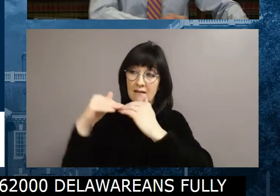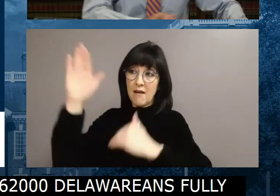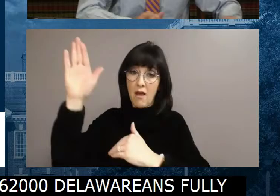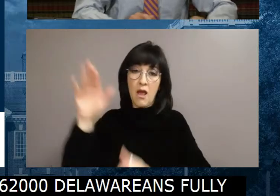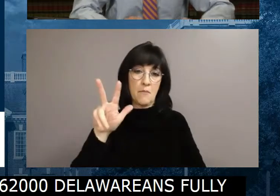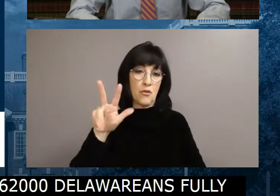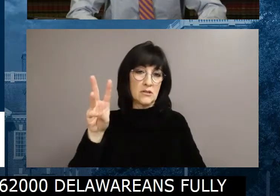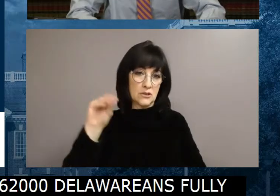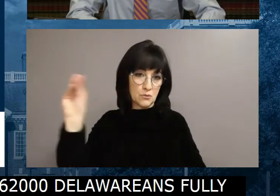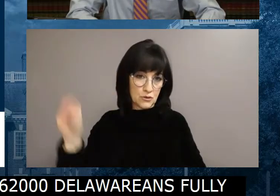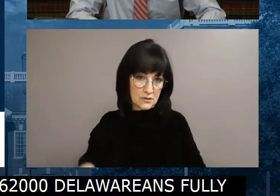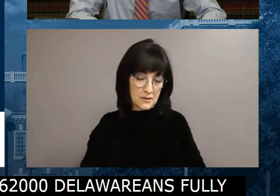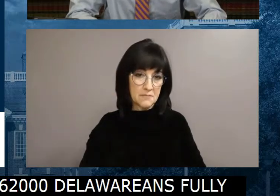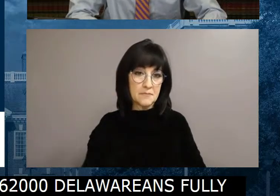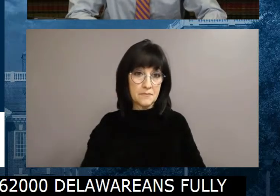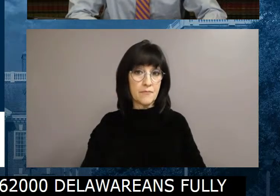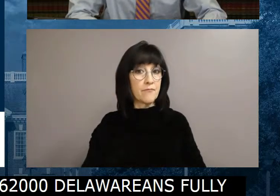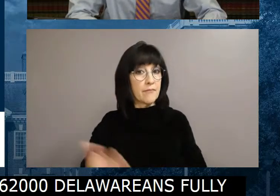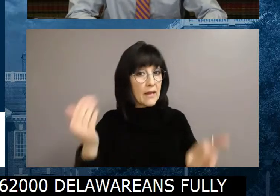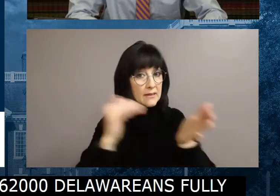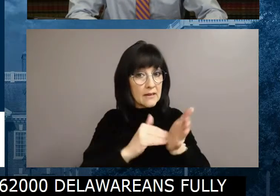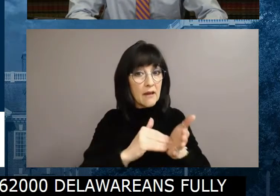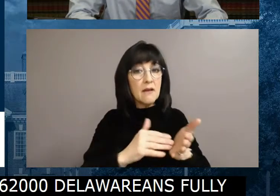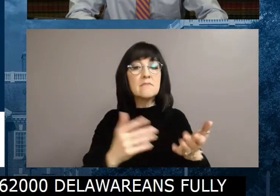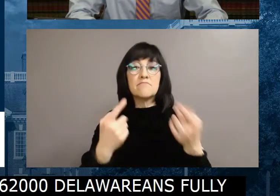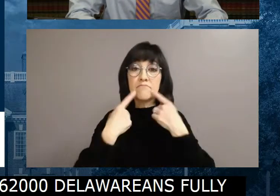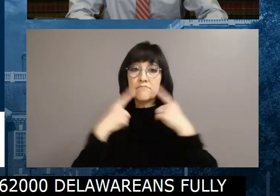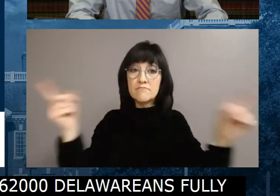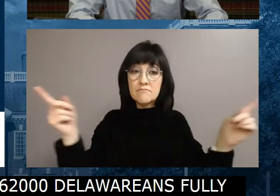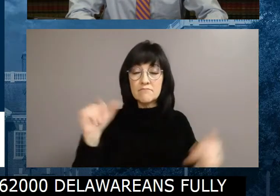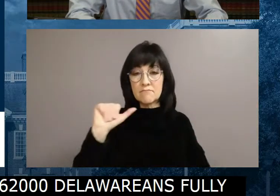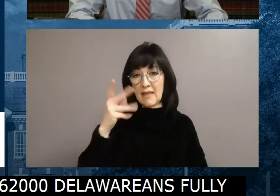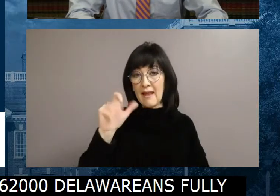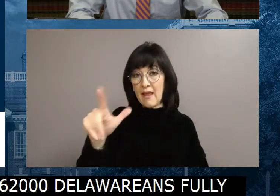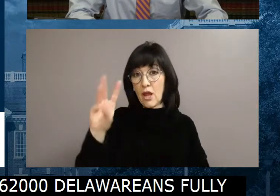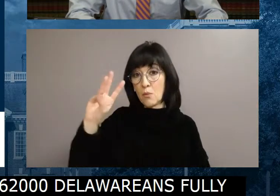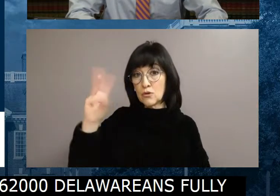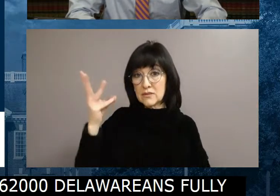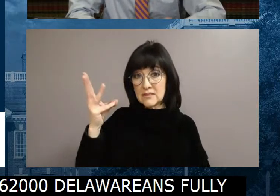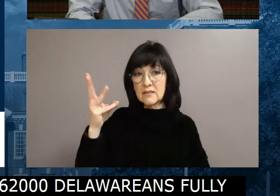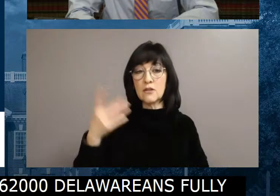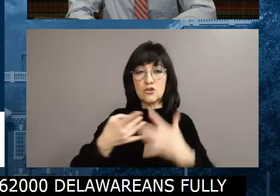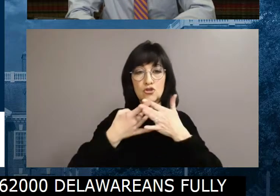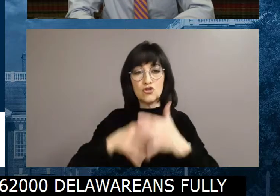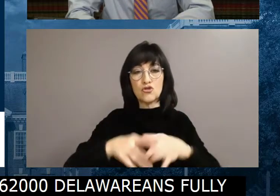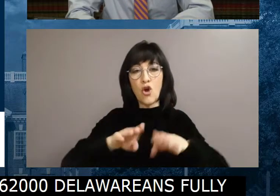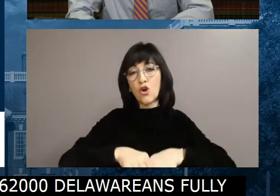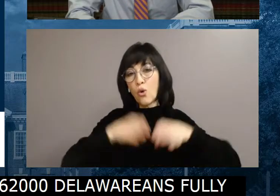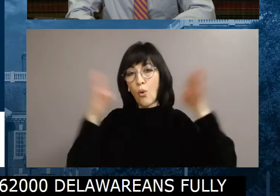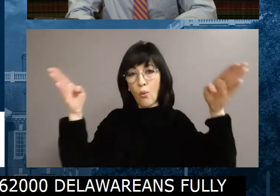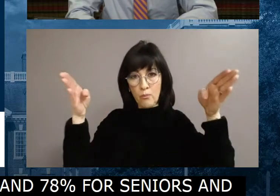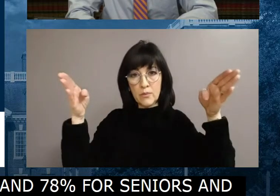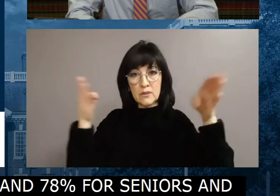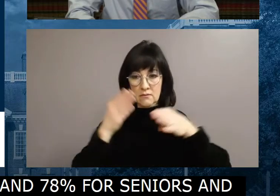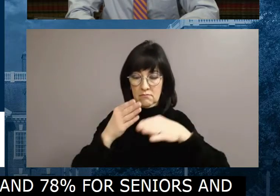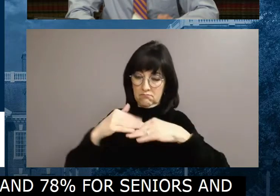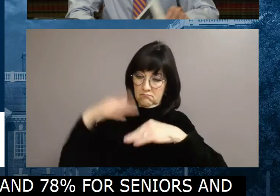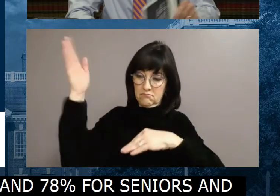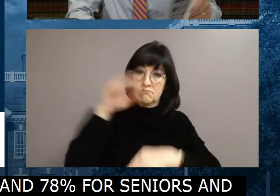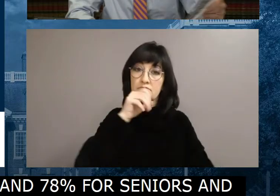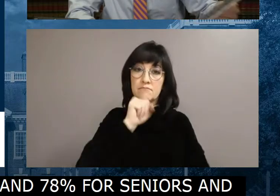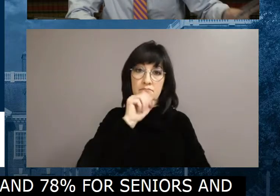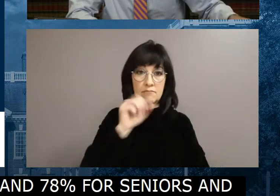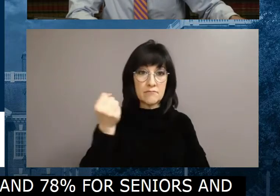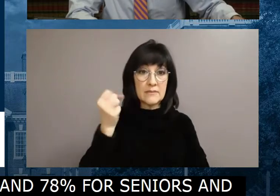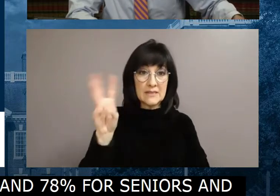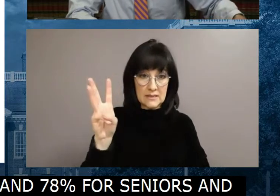making available registration for COVID-19 vaccines to all Delawareans that are eligible. That means 16 years